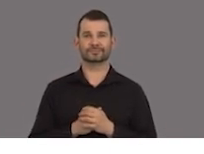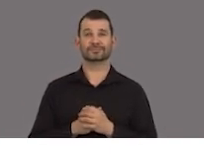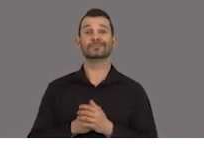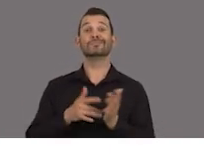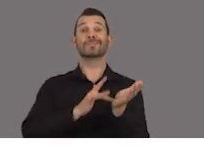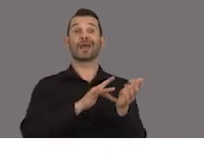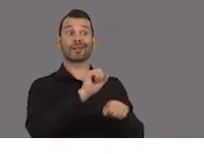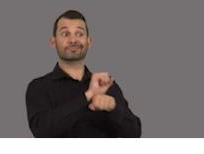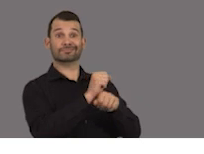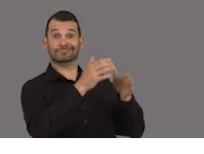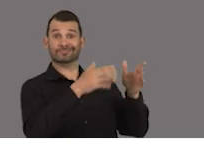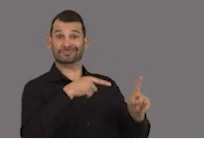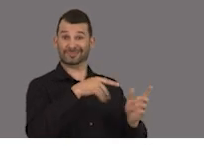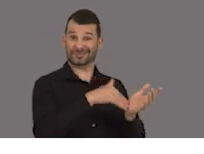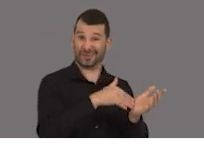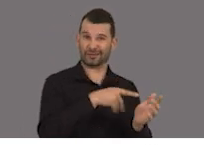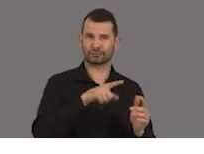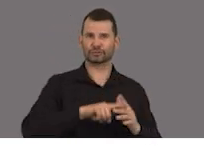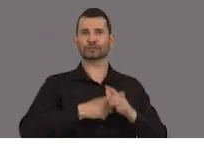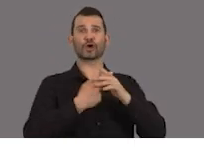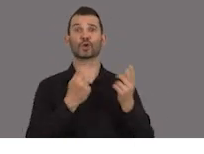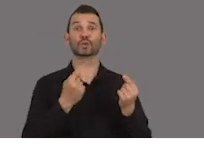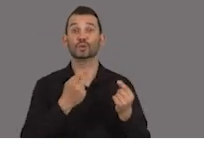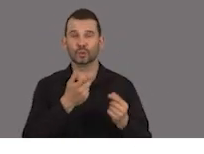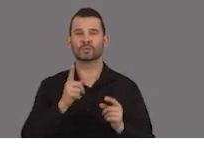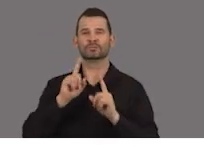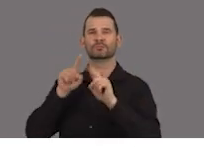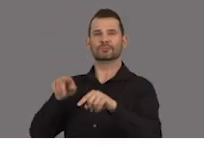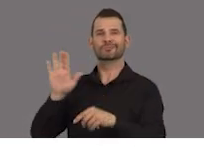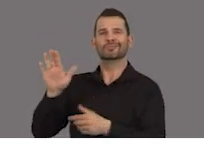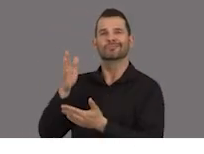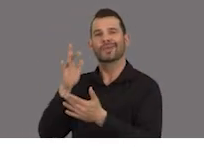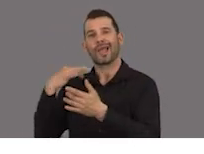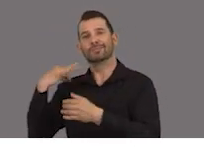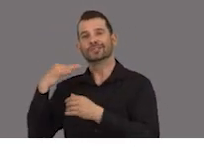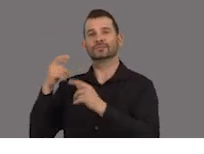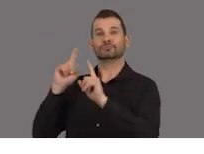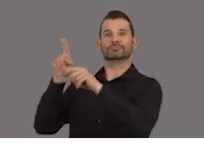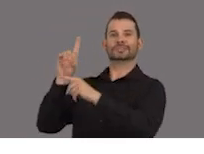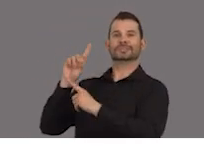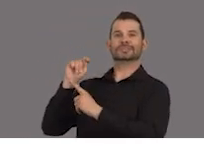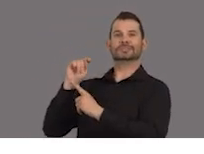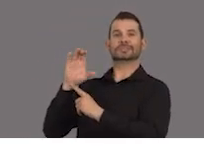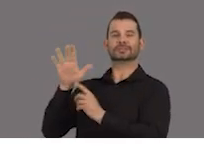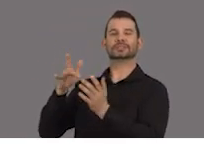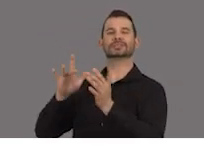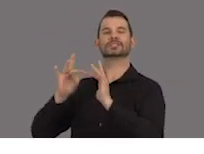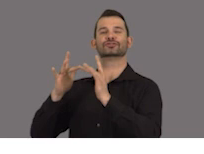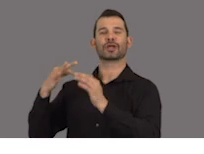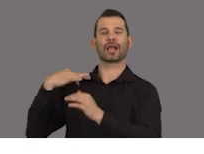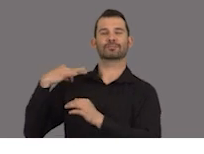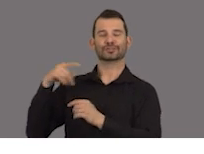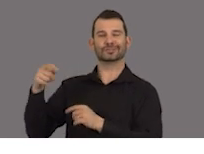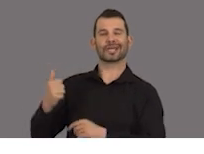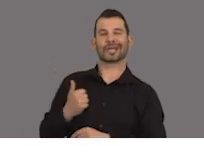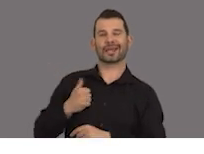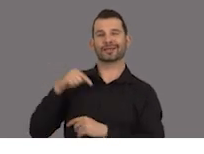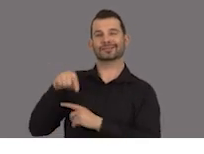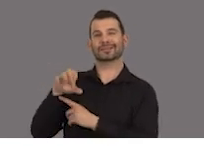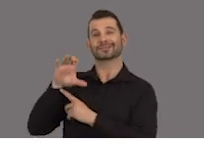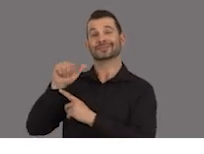Medical practitioners start their part of the application by going into the DTC digital application